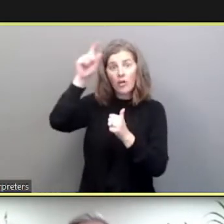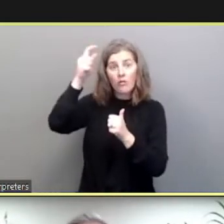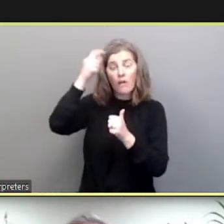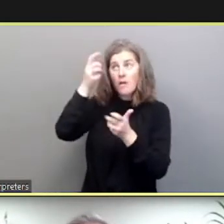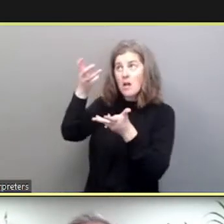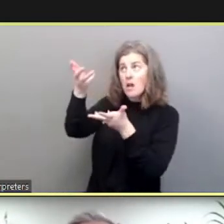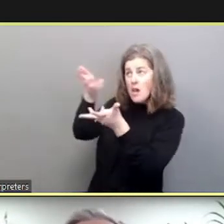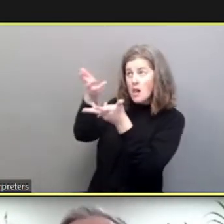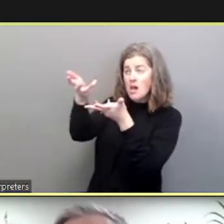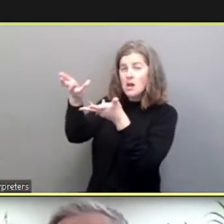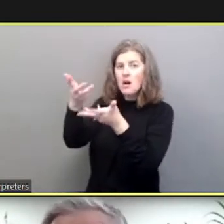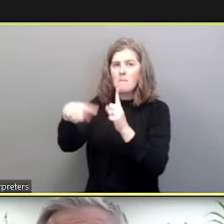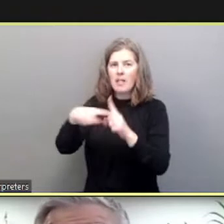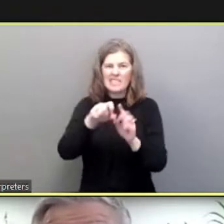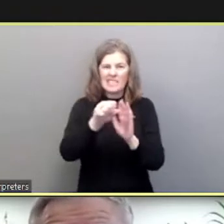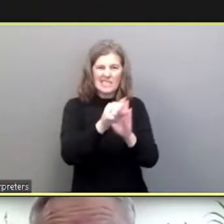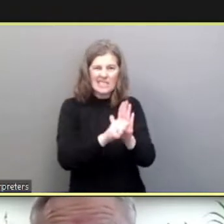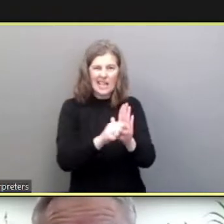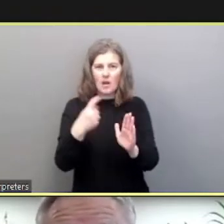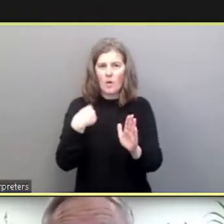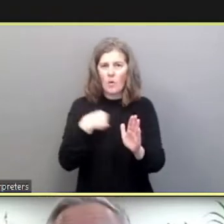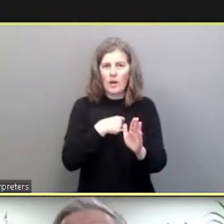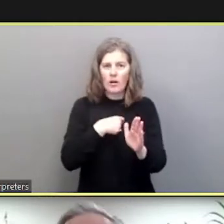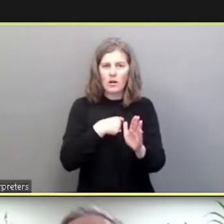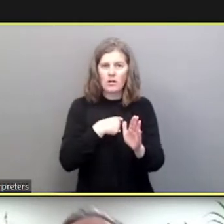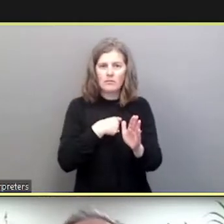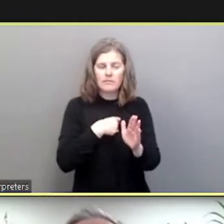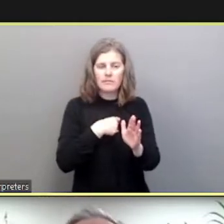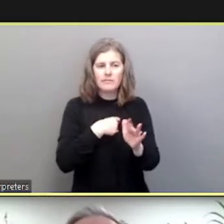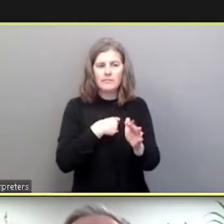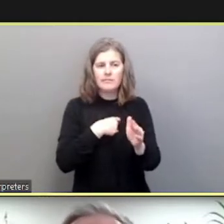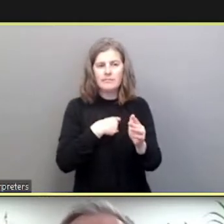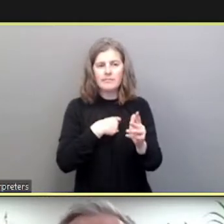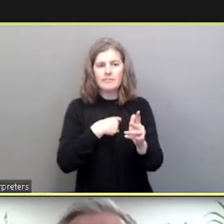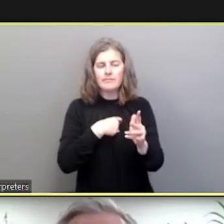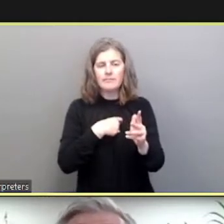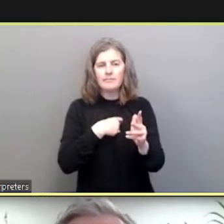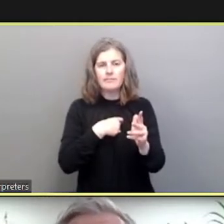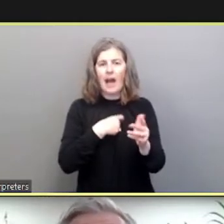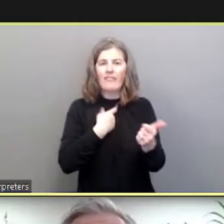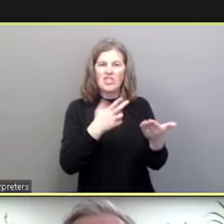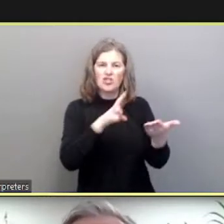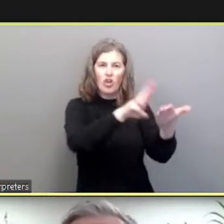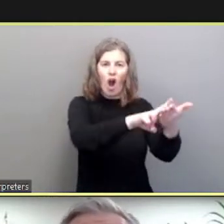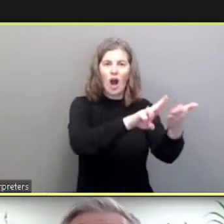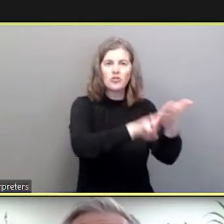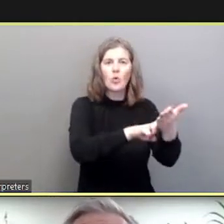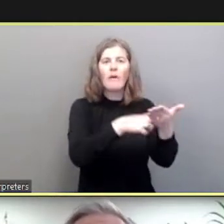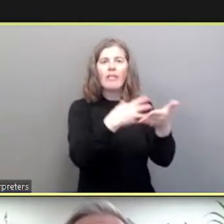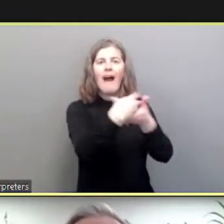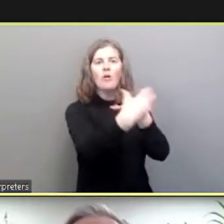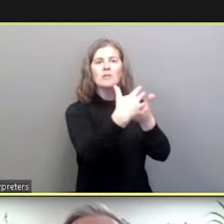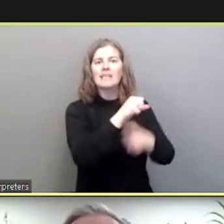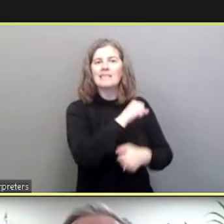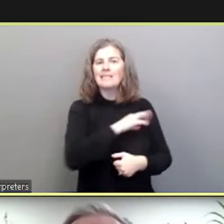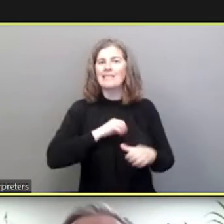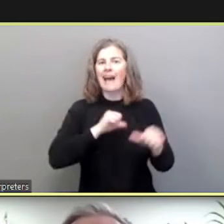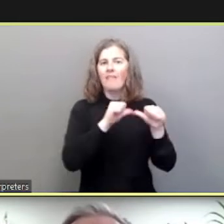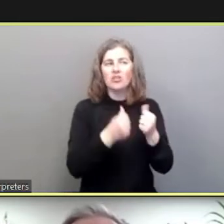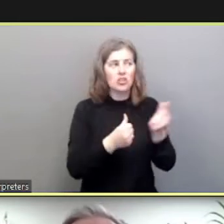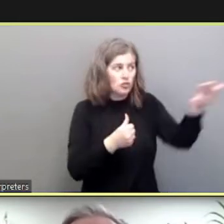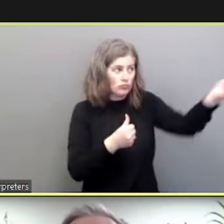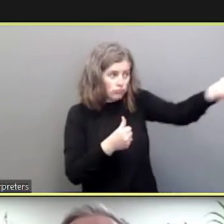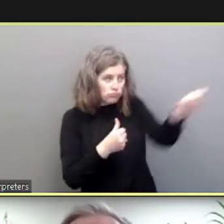also, the state has acquired or executed a contract with an outside staffing agency. And you can